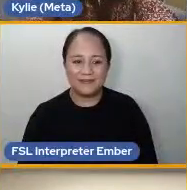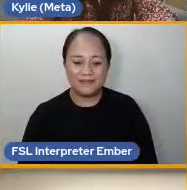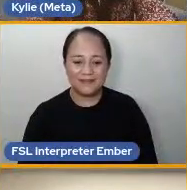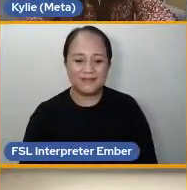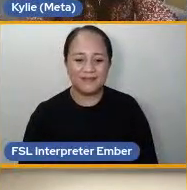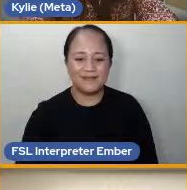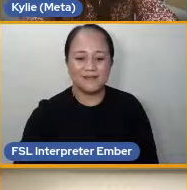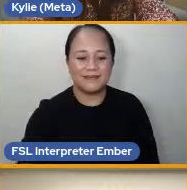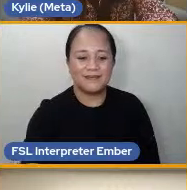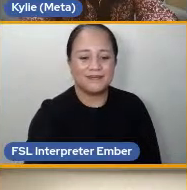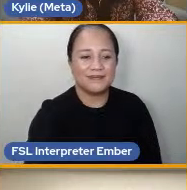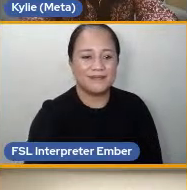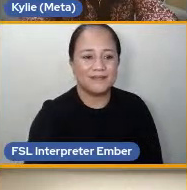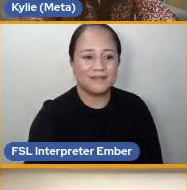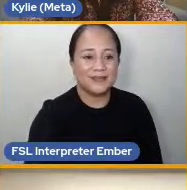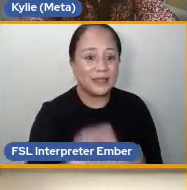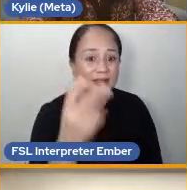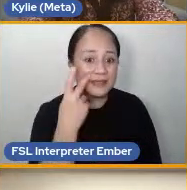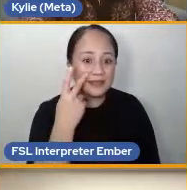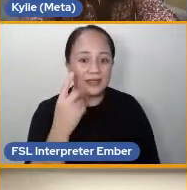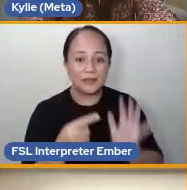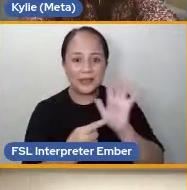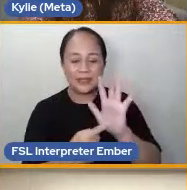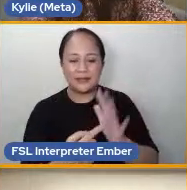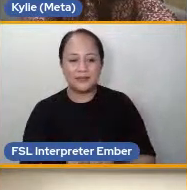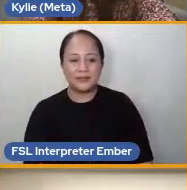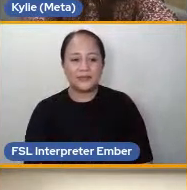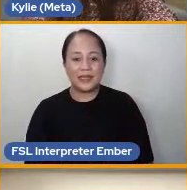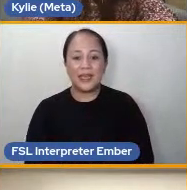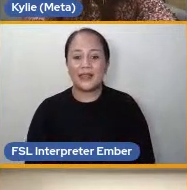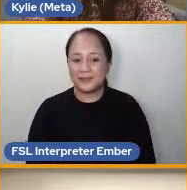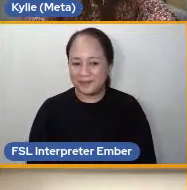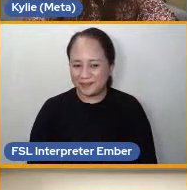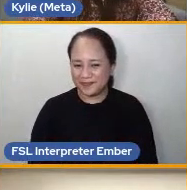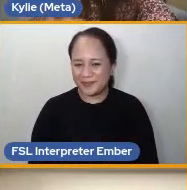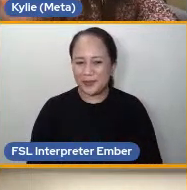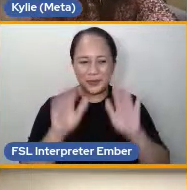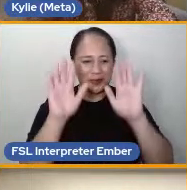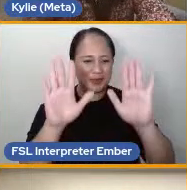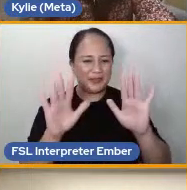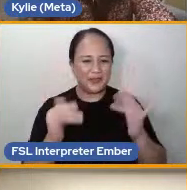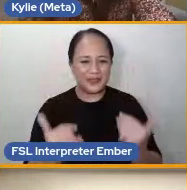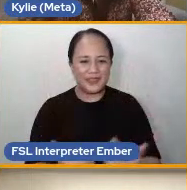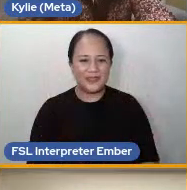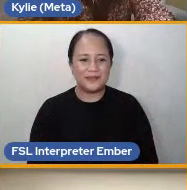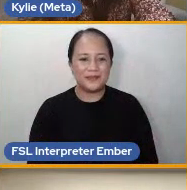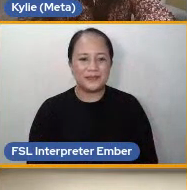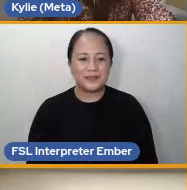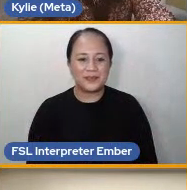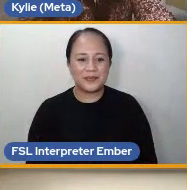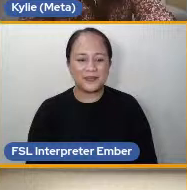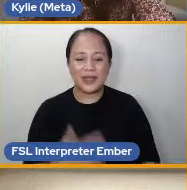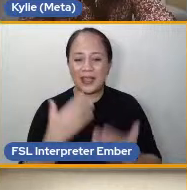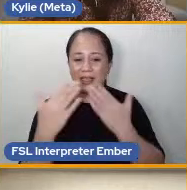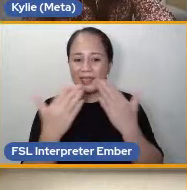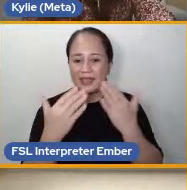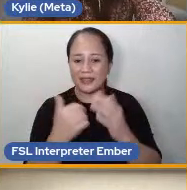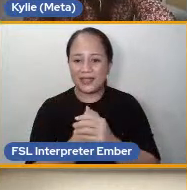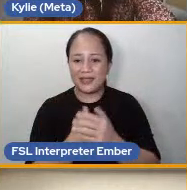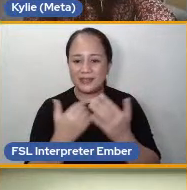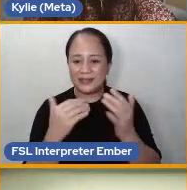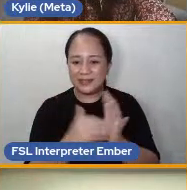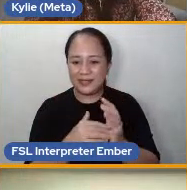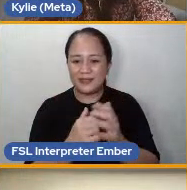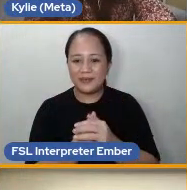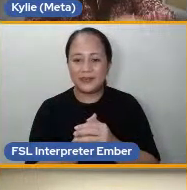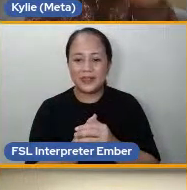Yes, can you see the presentation? Yes, right now. Yeah, perfect. Excellent. Thank you. Great. Well, thanks again, Haj, for inviting us